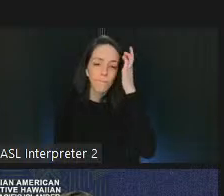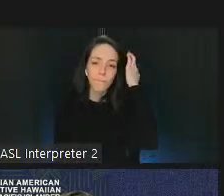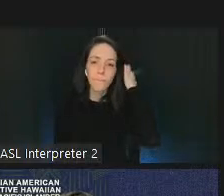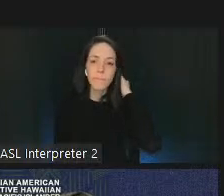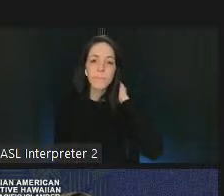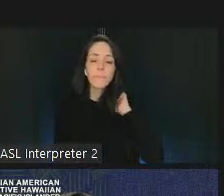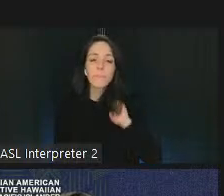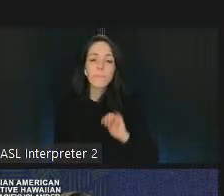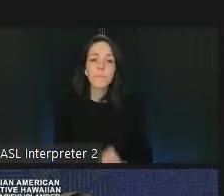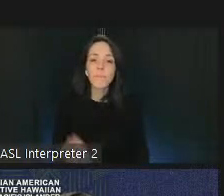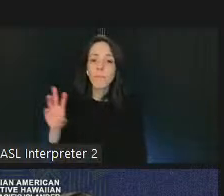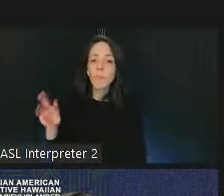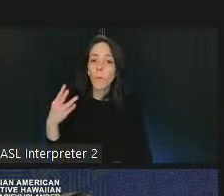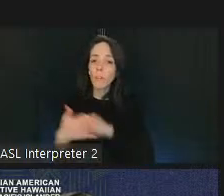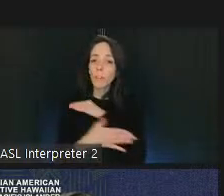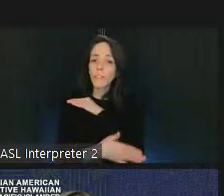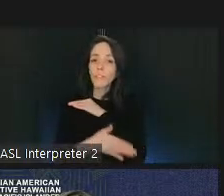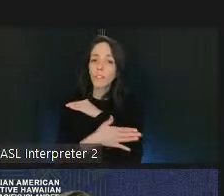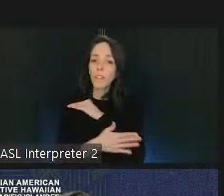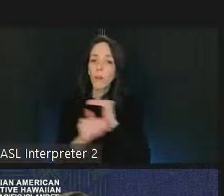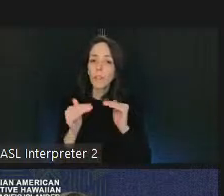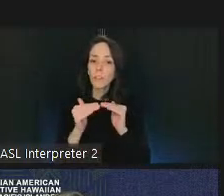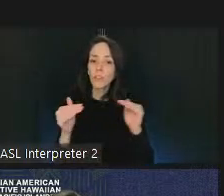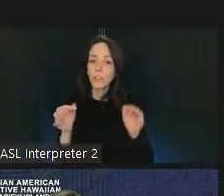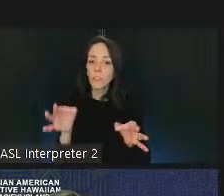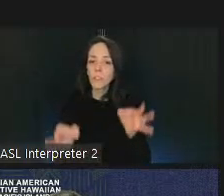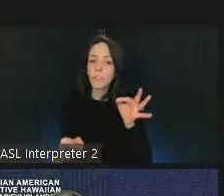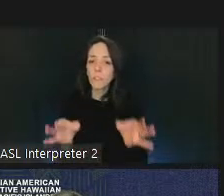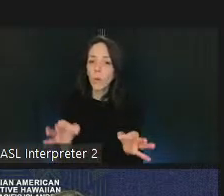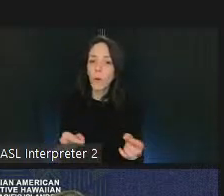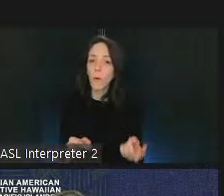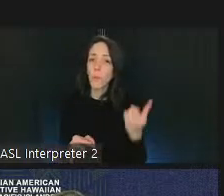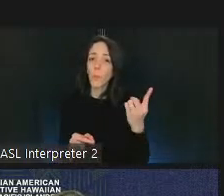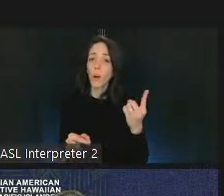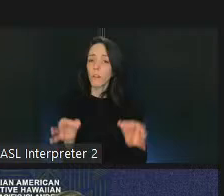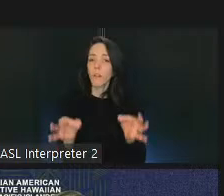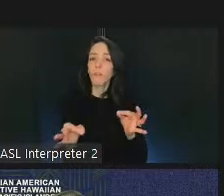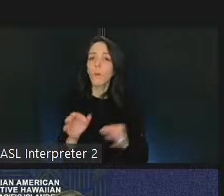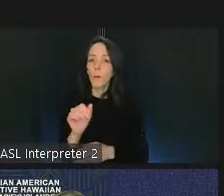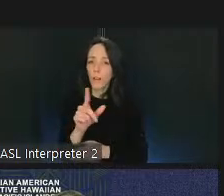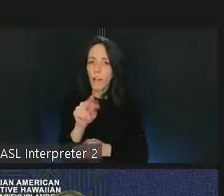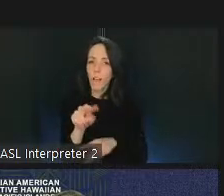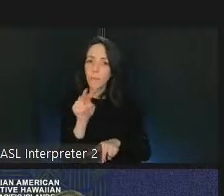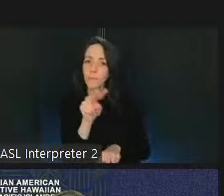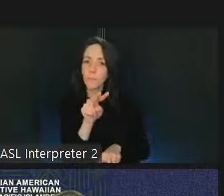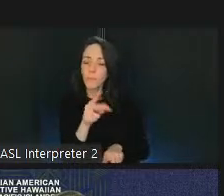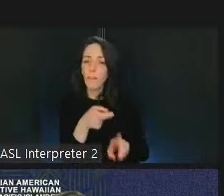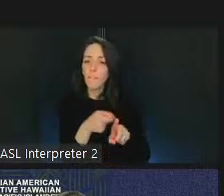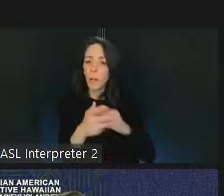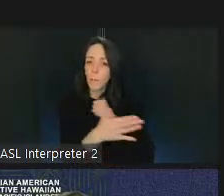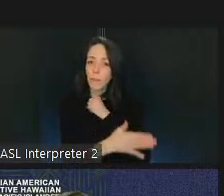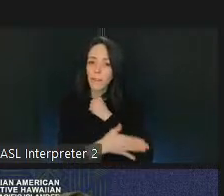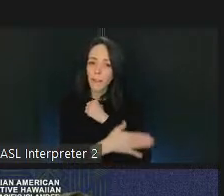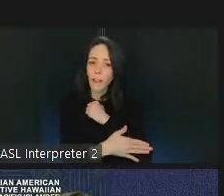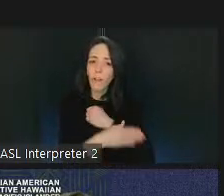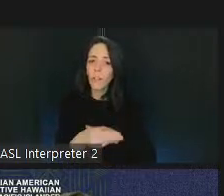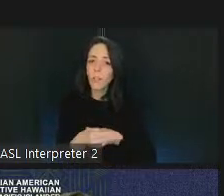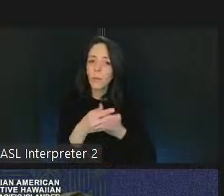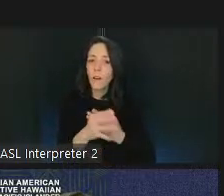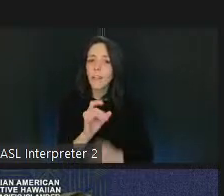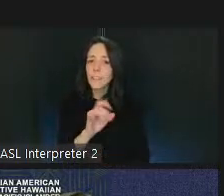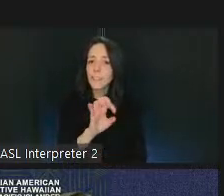The Washington County Justice Court is the only court administered by the county, and it provides services in connection with civil and criminal